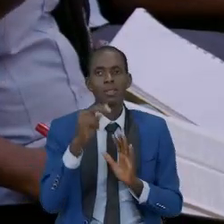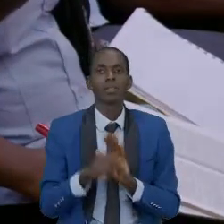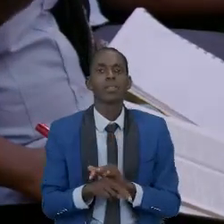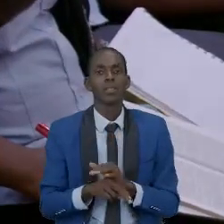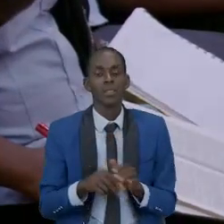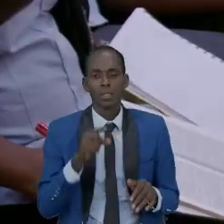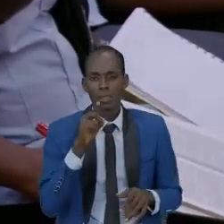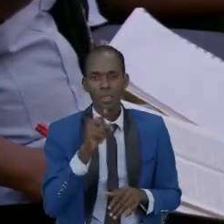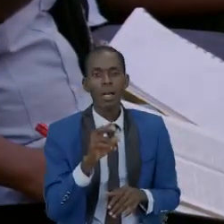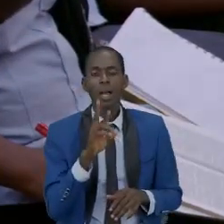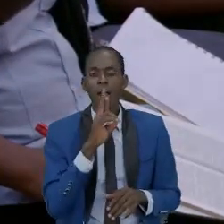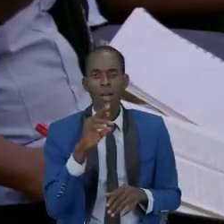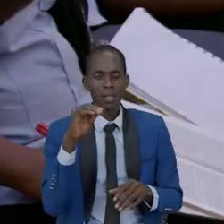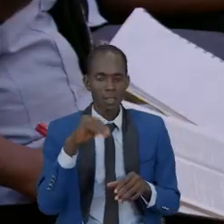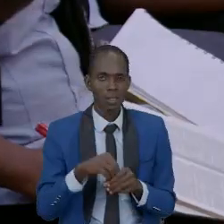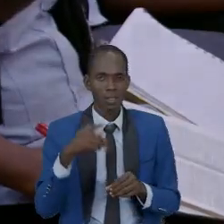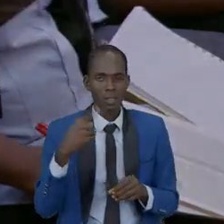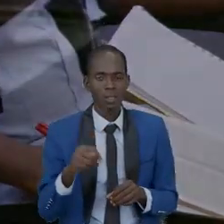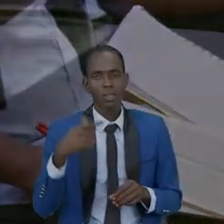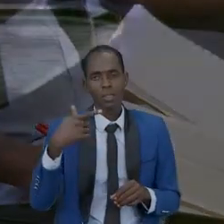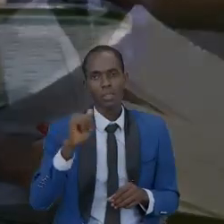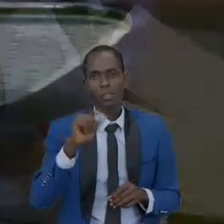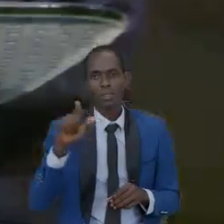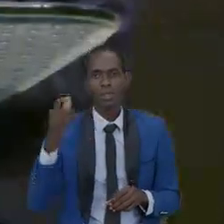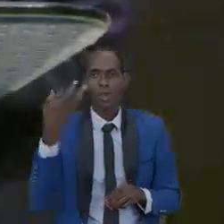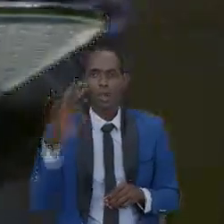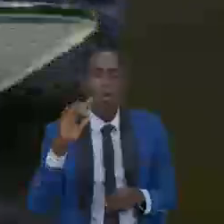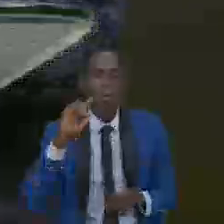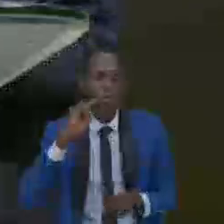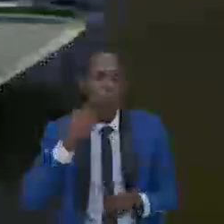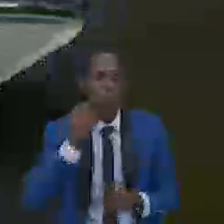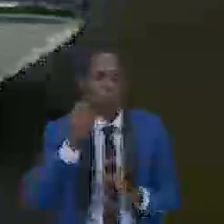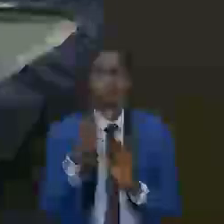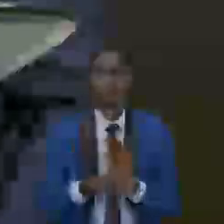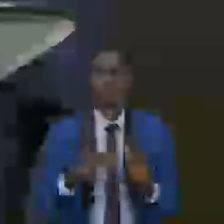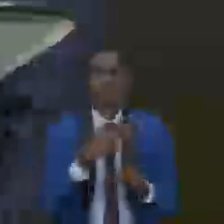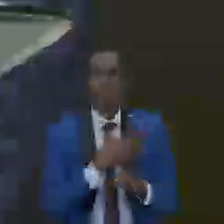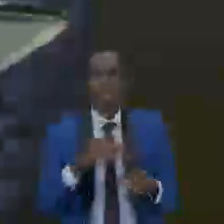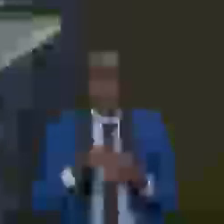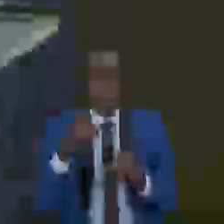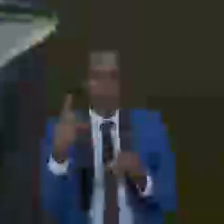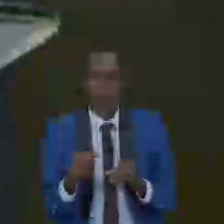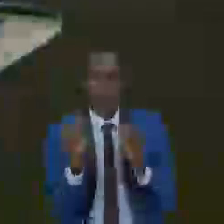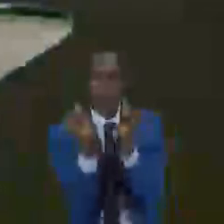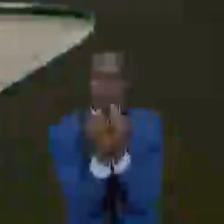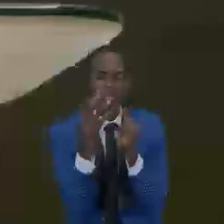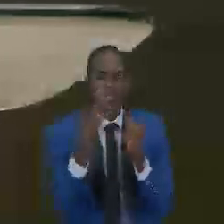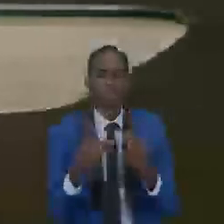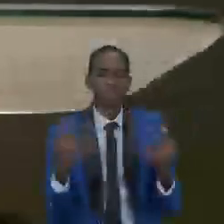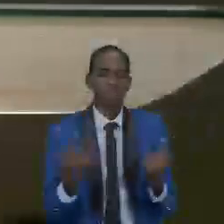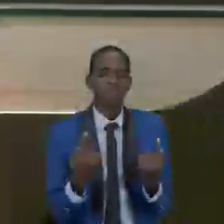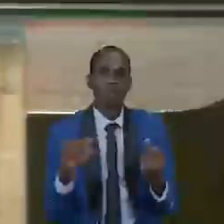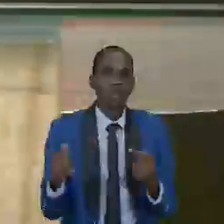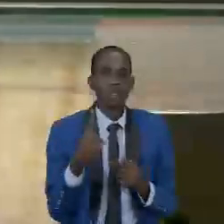Thou art in the gall of bitterness and in the bond of iniquity. Anyone